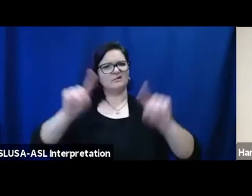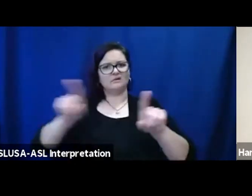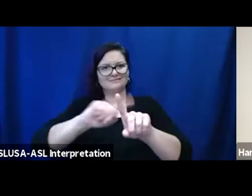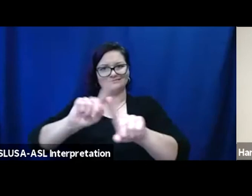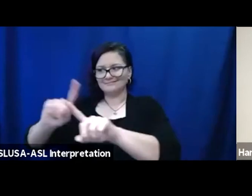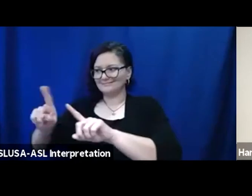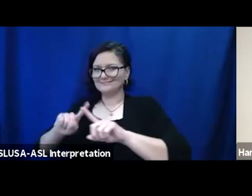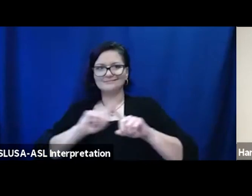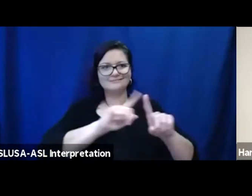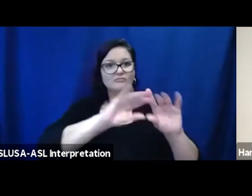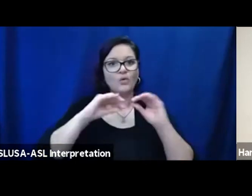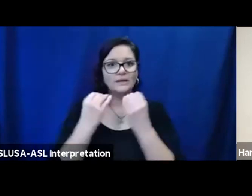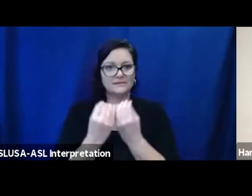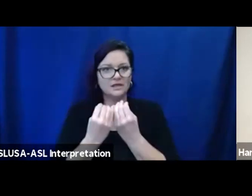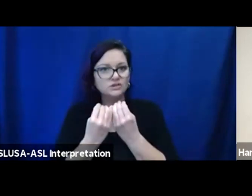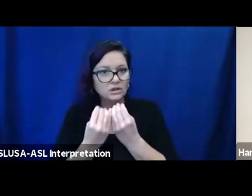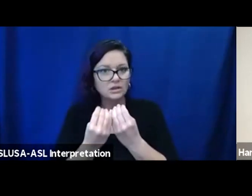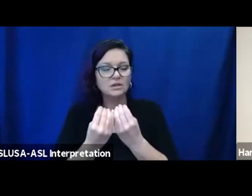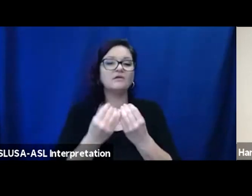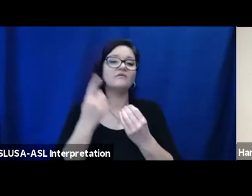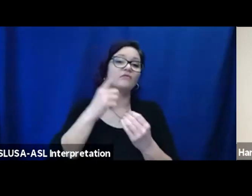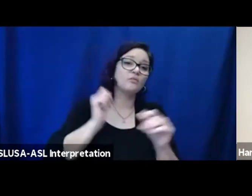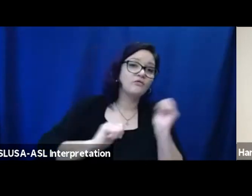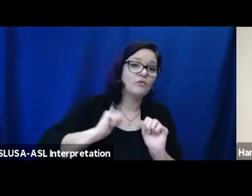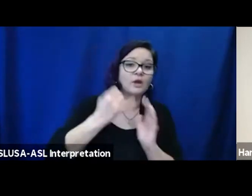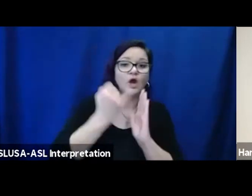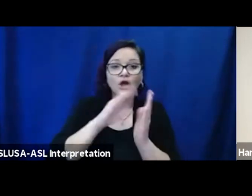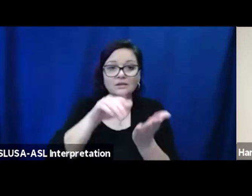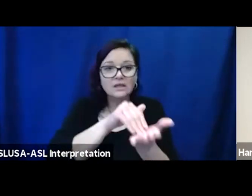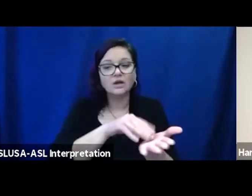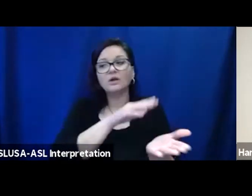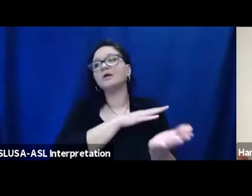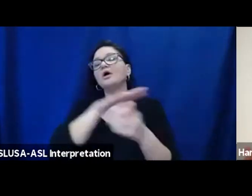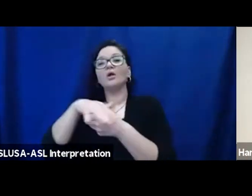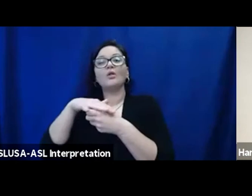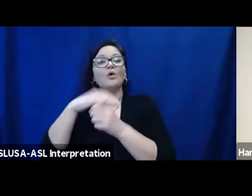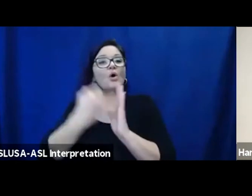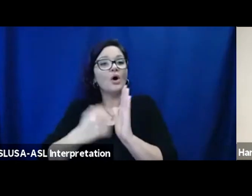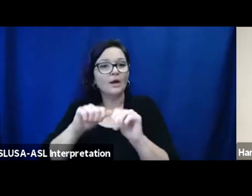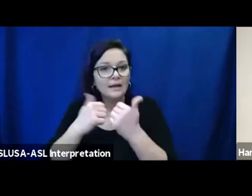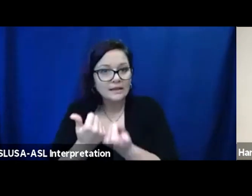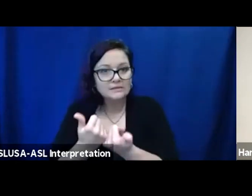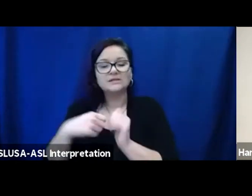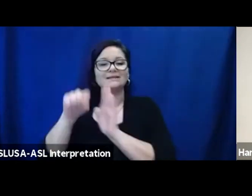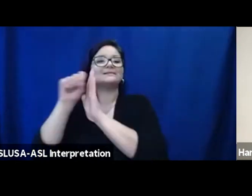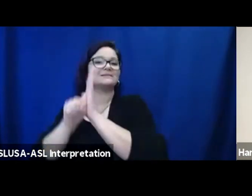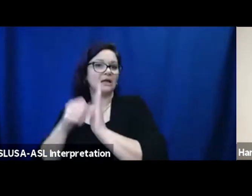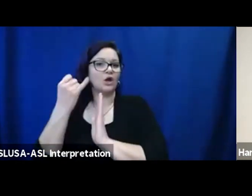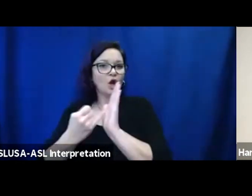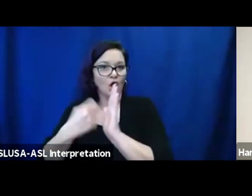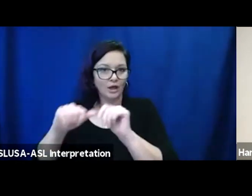of organizations, from a performing arts center to a local arts agency to a state arts agency, and have really